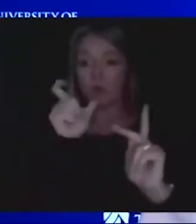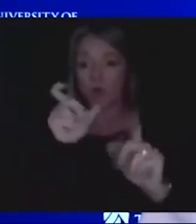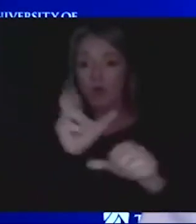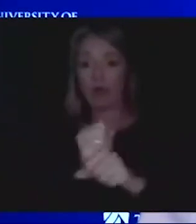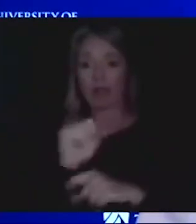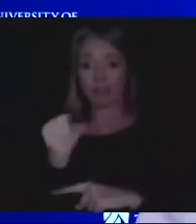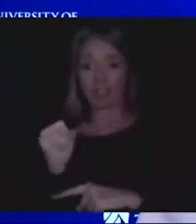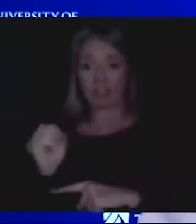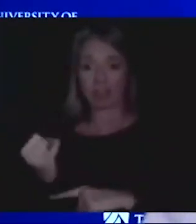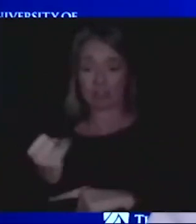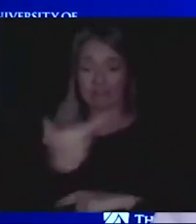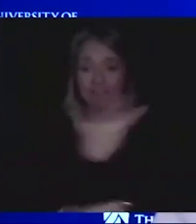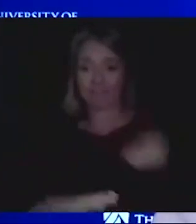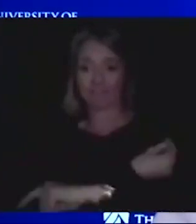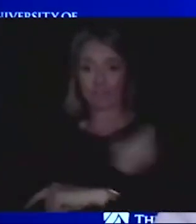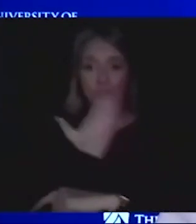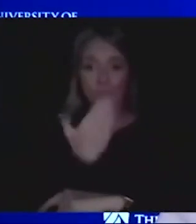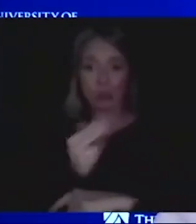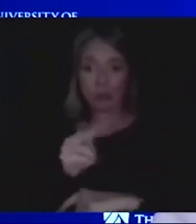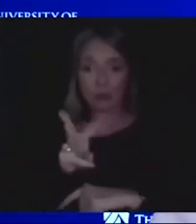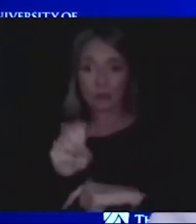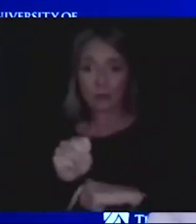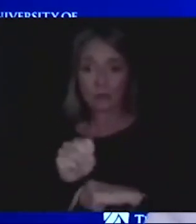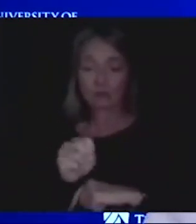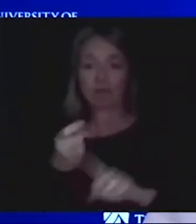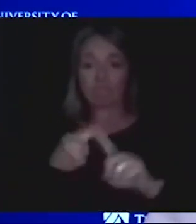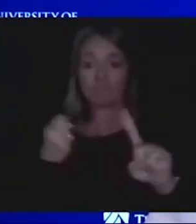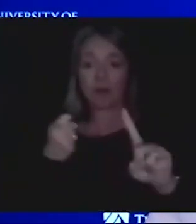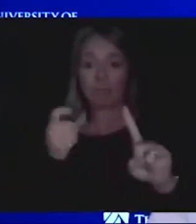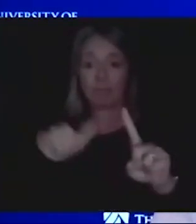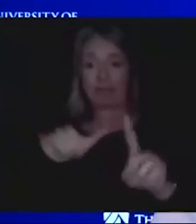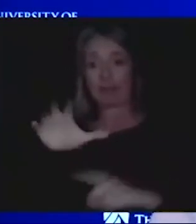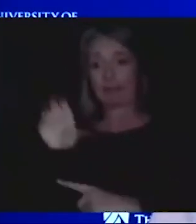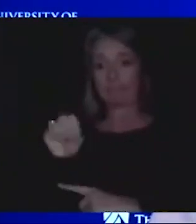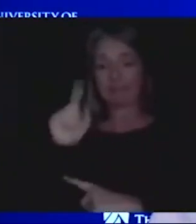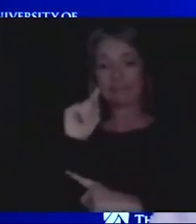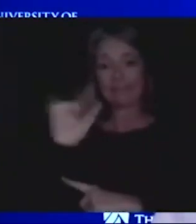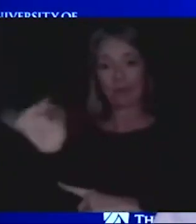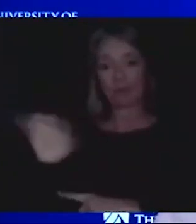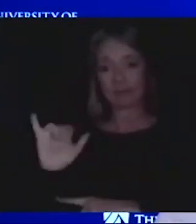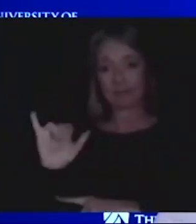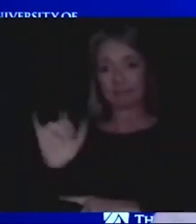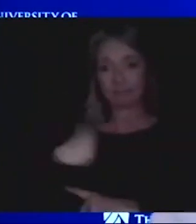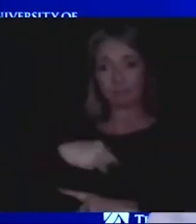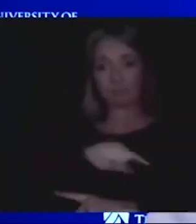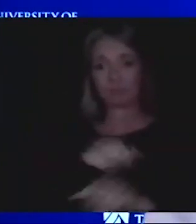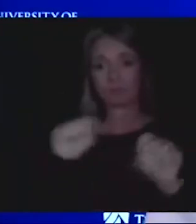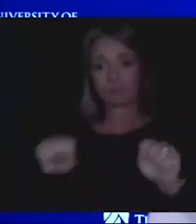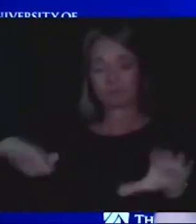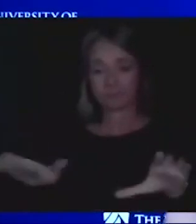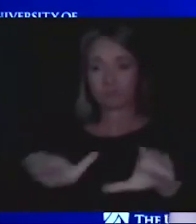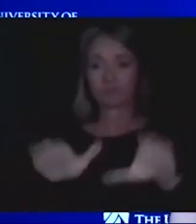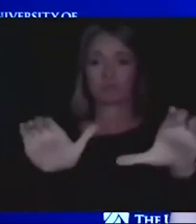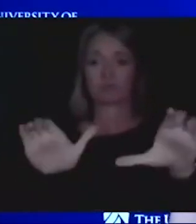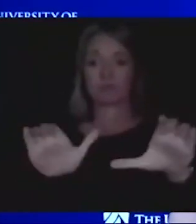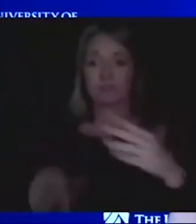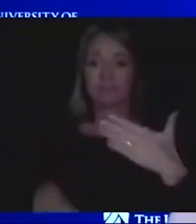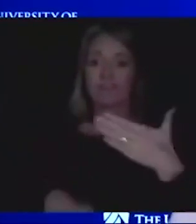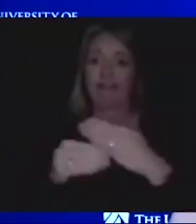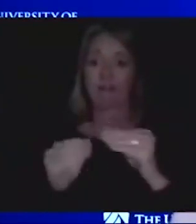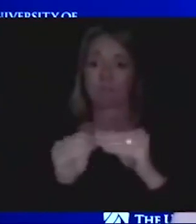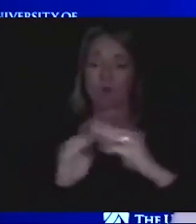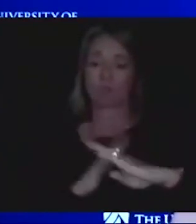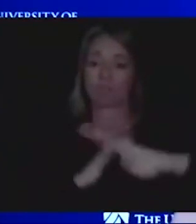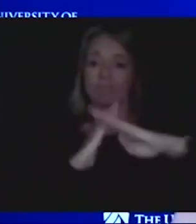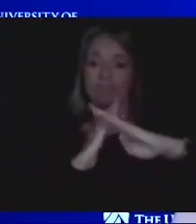Good news from that company, it sounds like, and what we can do and just further add protection. We are still learning more, and